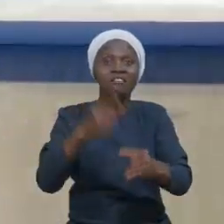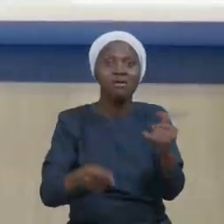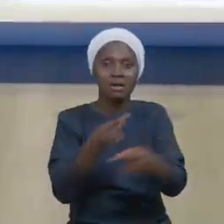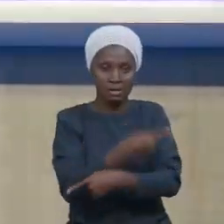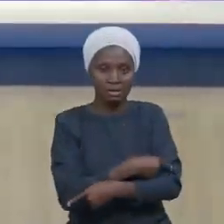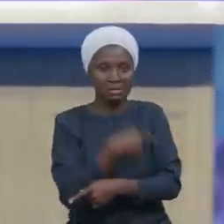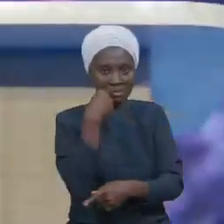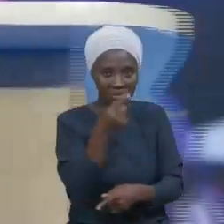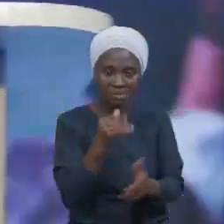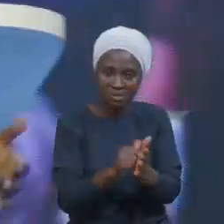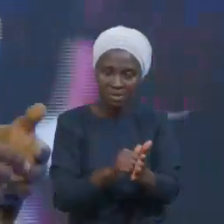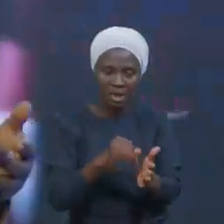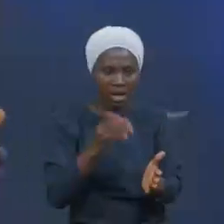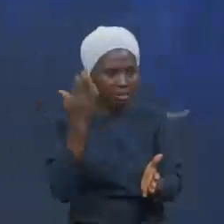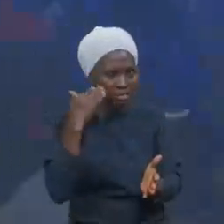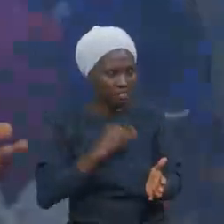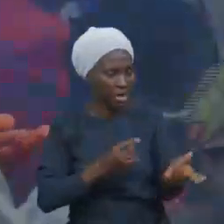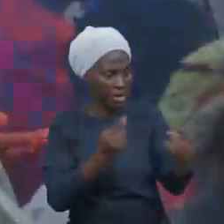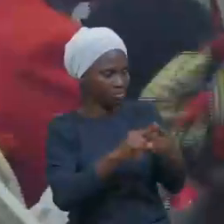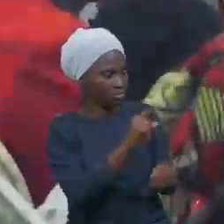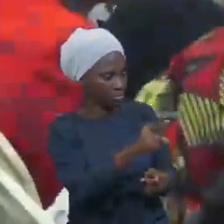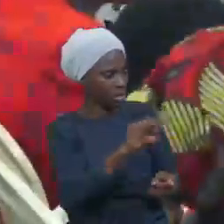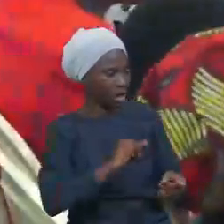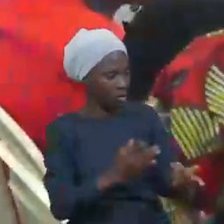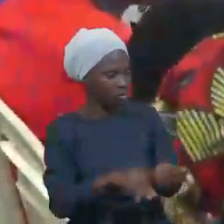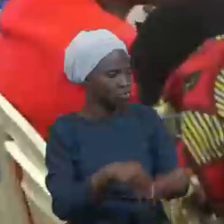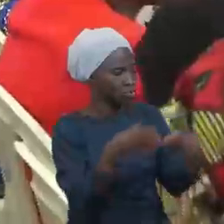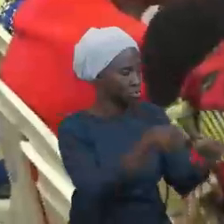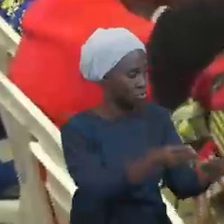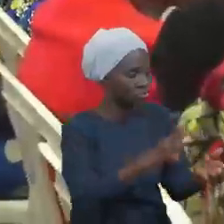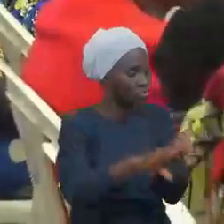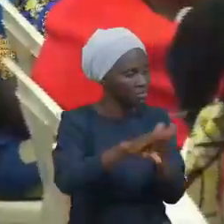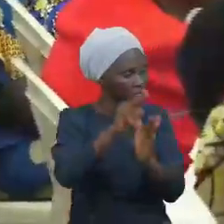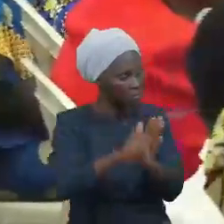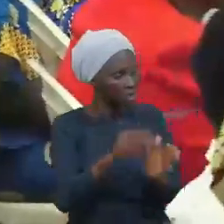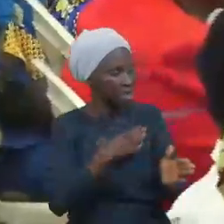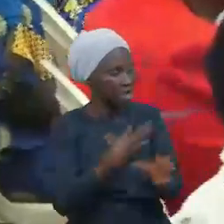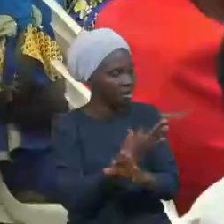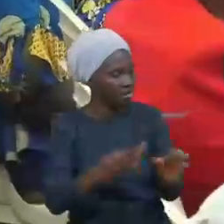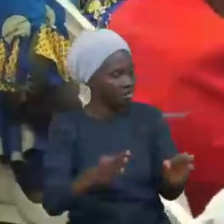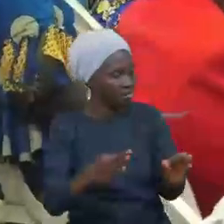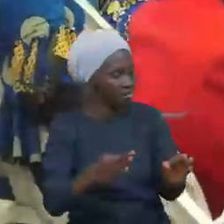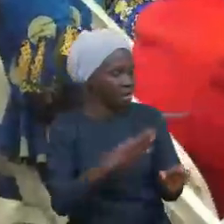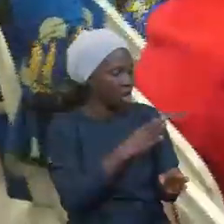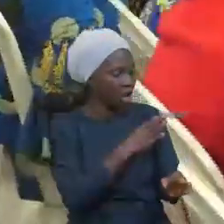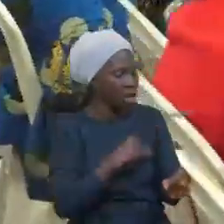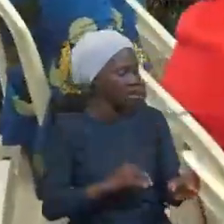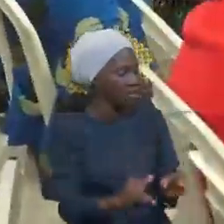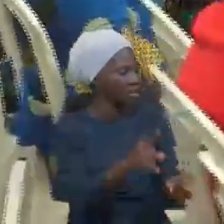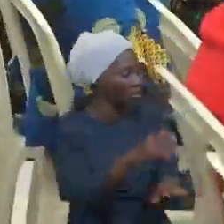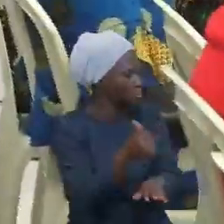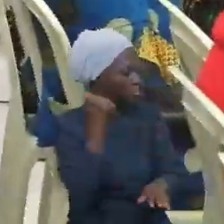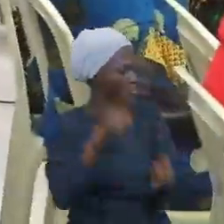to you. I wanted to offer you forgiveness and freedom. And yet, you didn't open